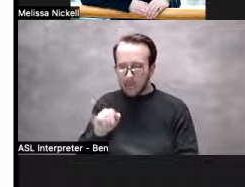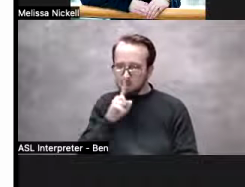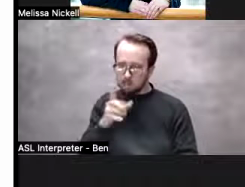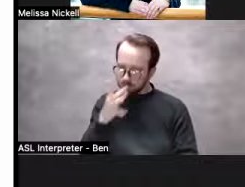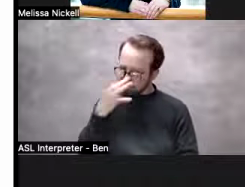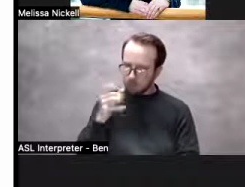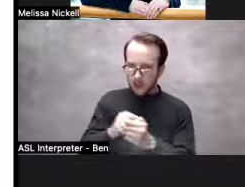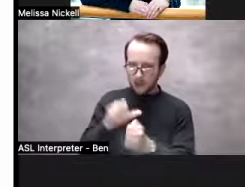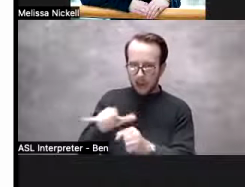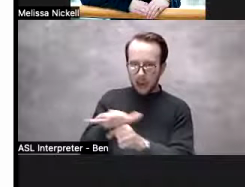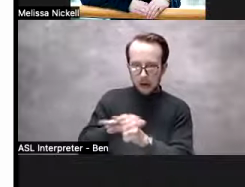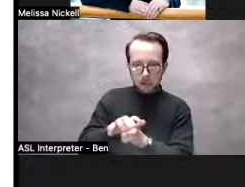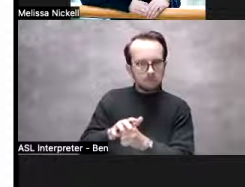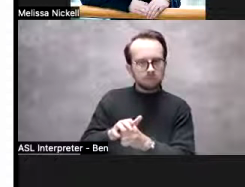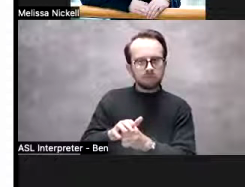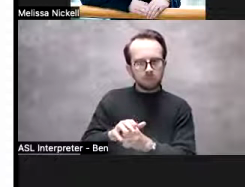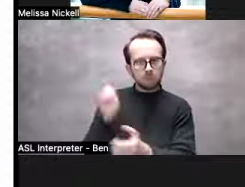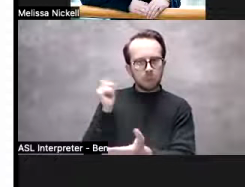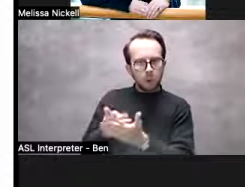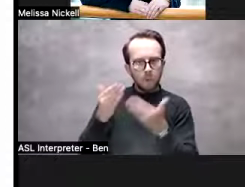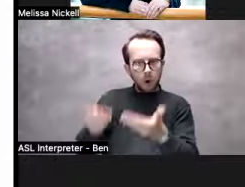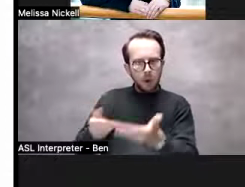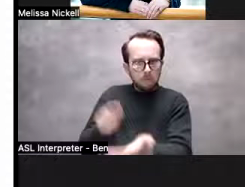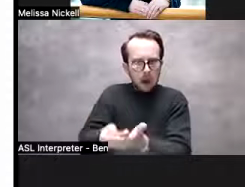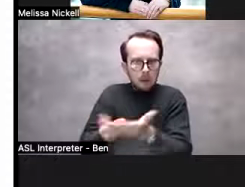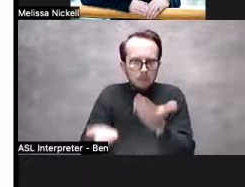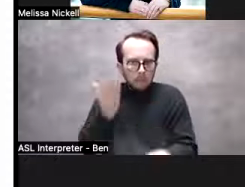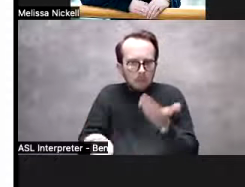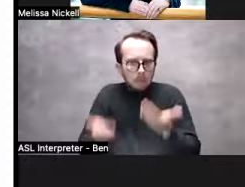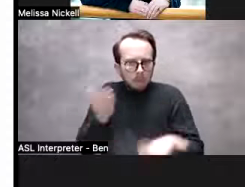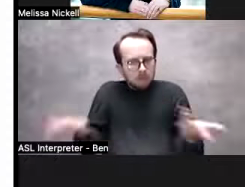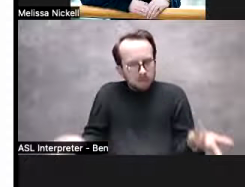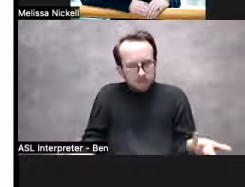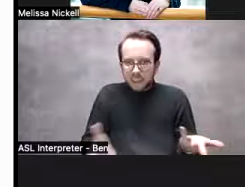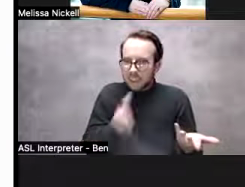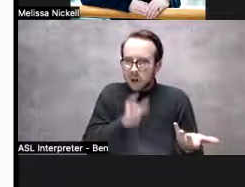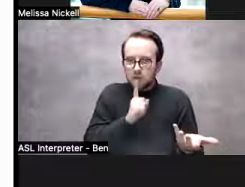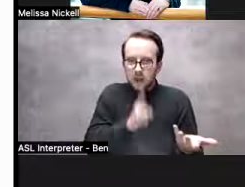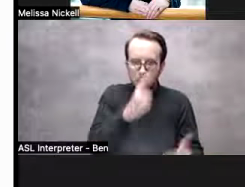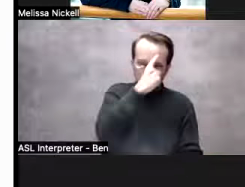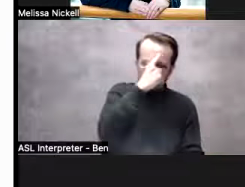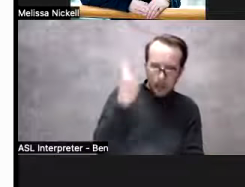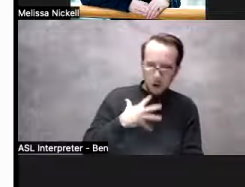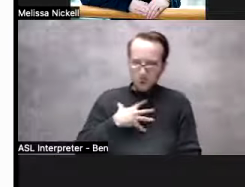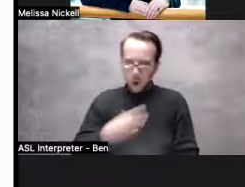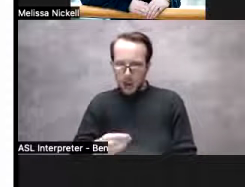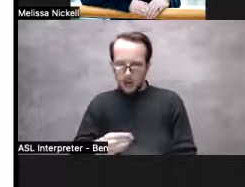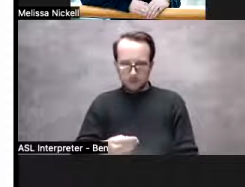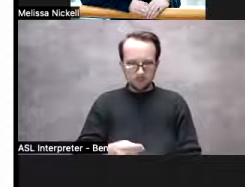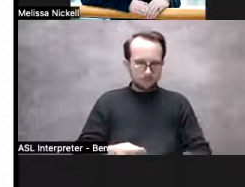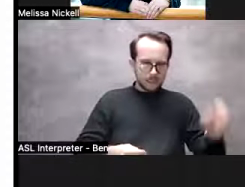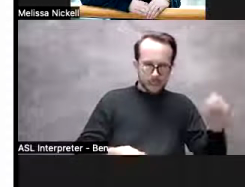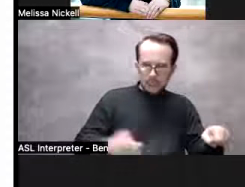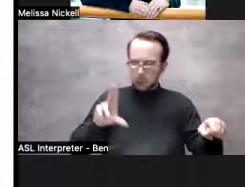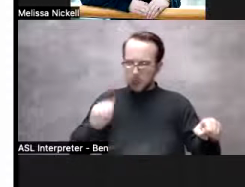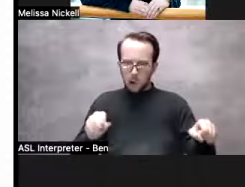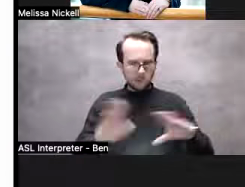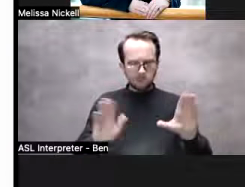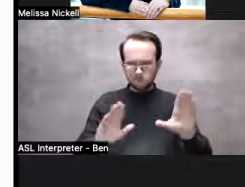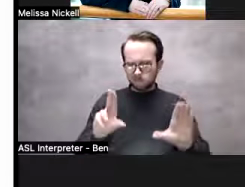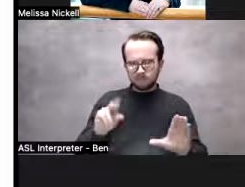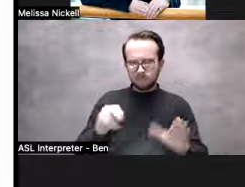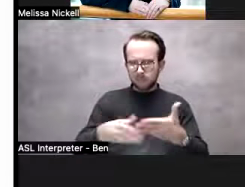research, then they might fund it. So there's, like I said, it's not a well-defined line, but this information can